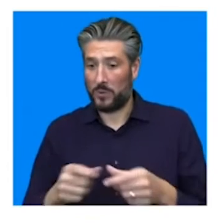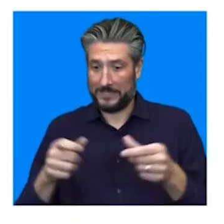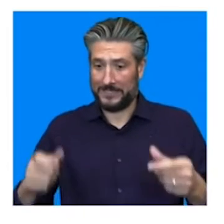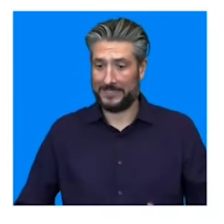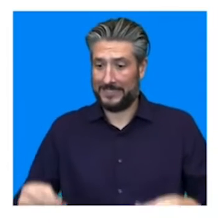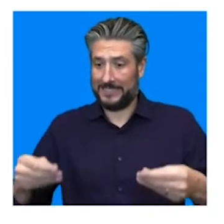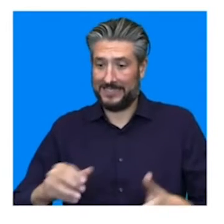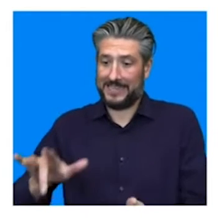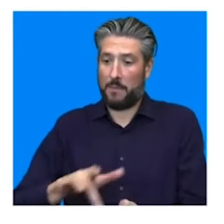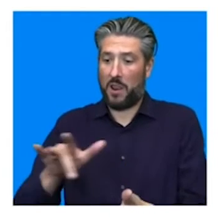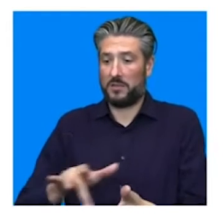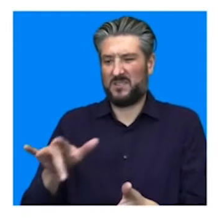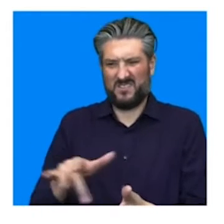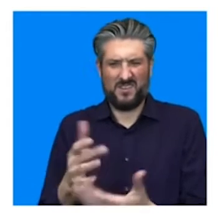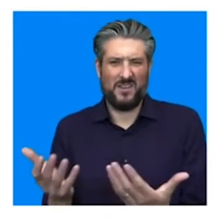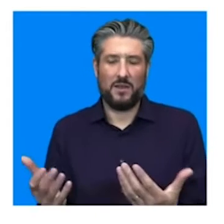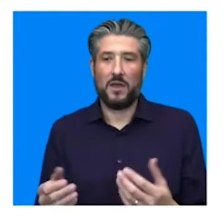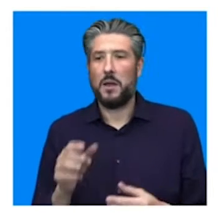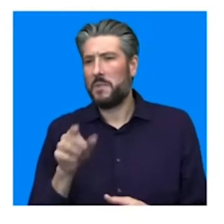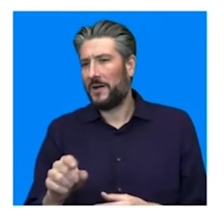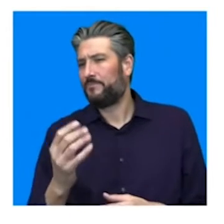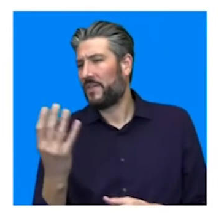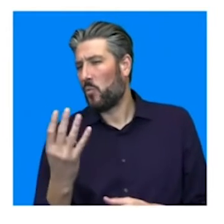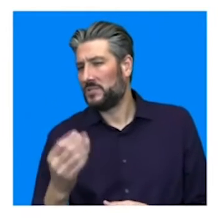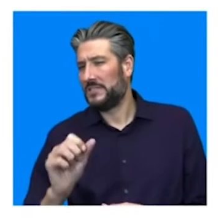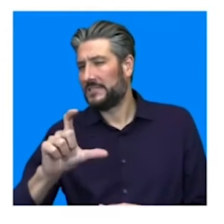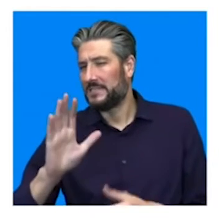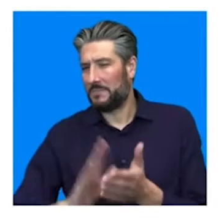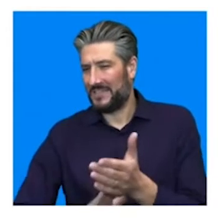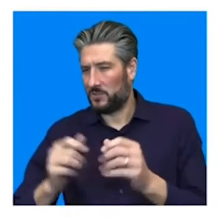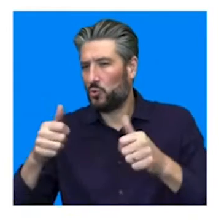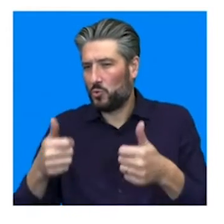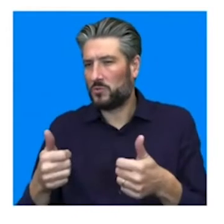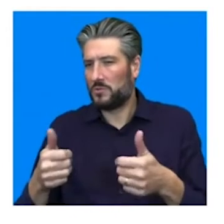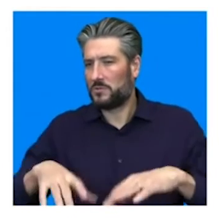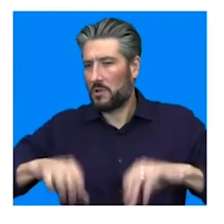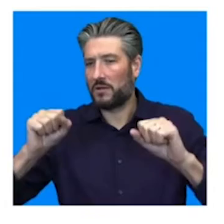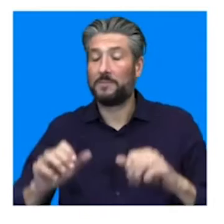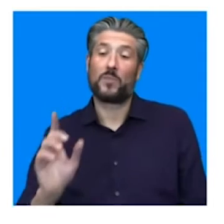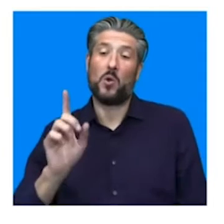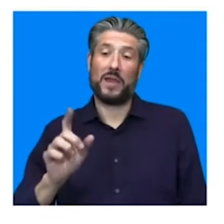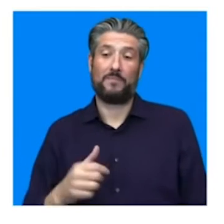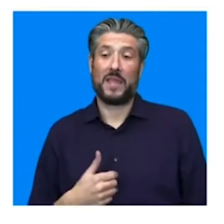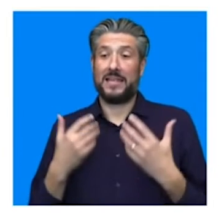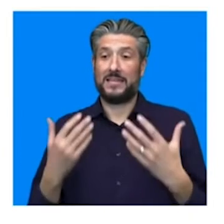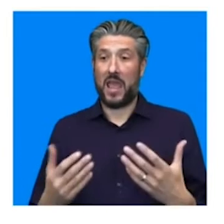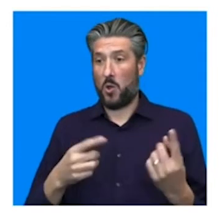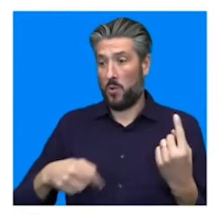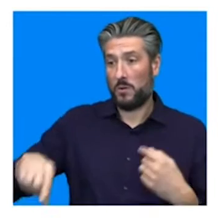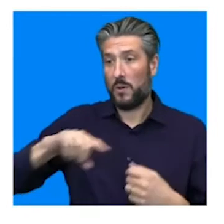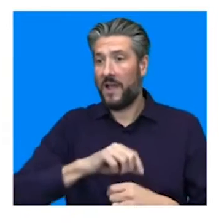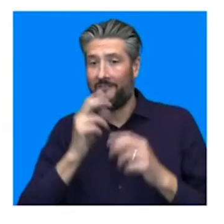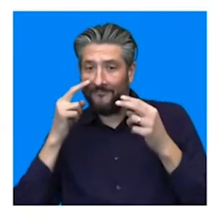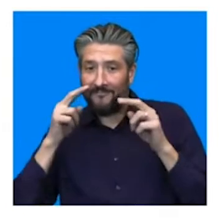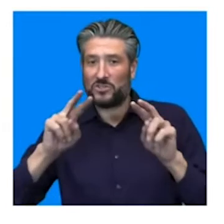But 14 centimeters is a good place to start. Now, if we look at the kind of vision ability side of things, you take any ability